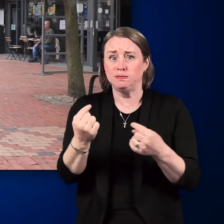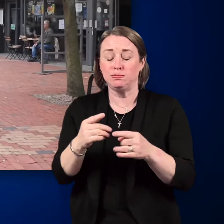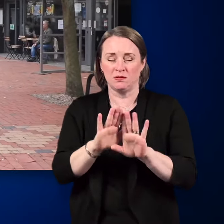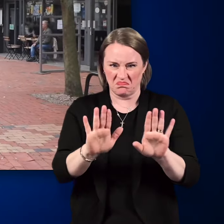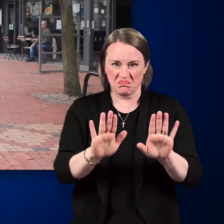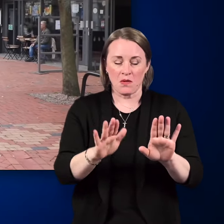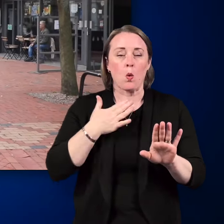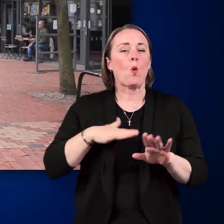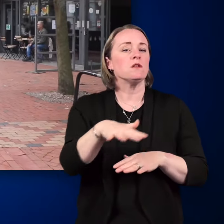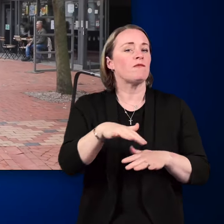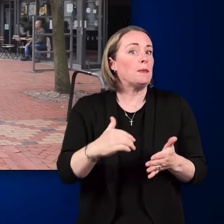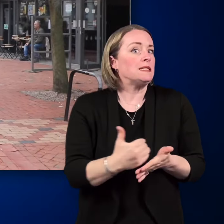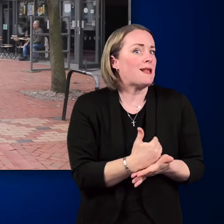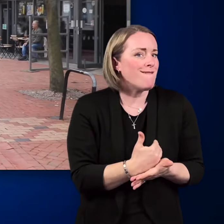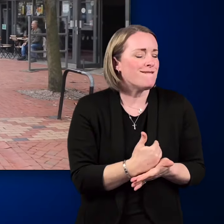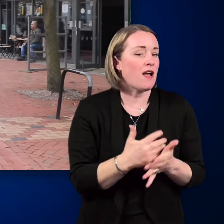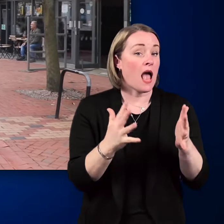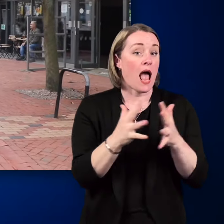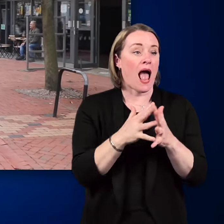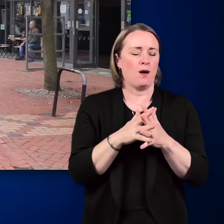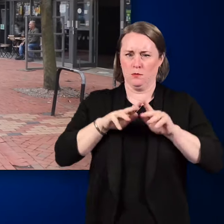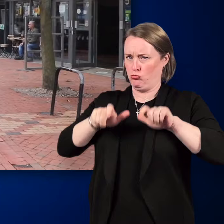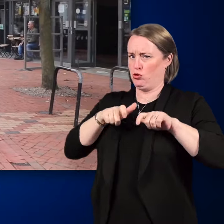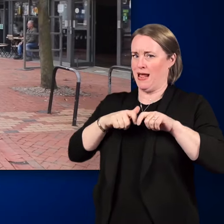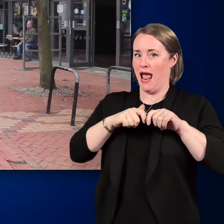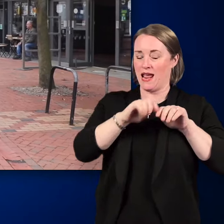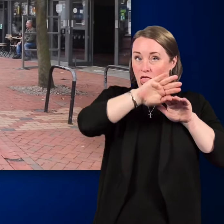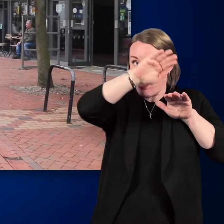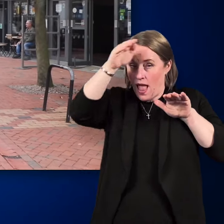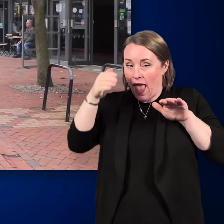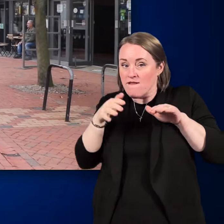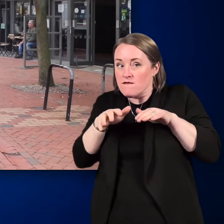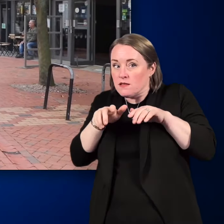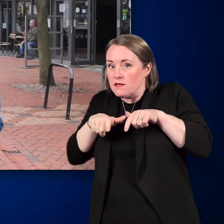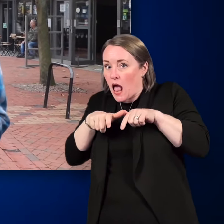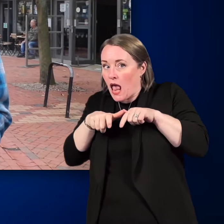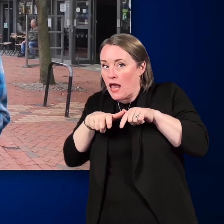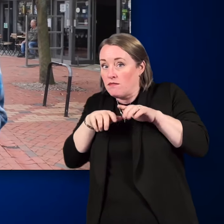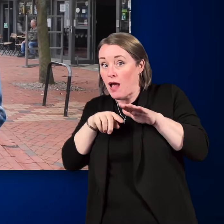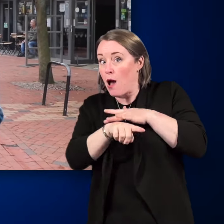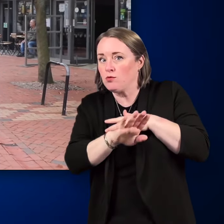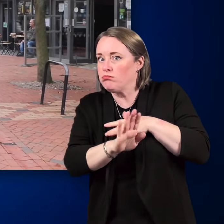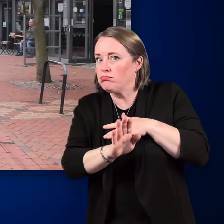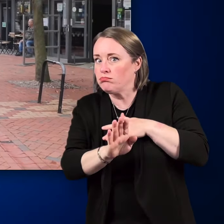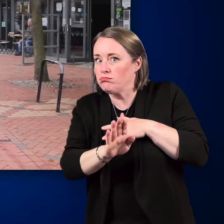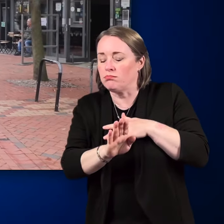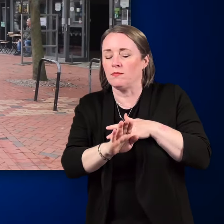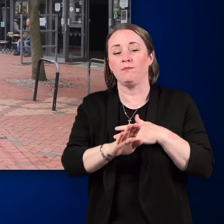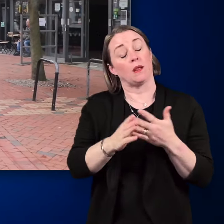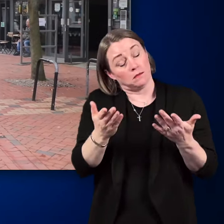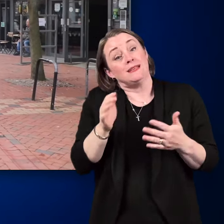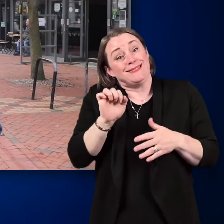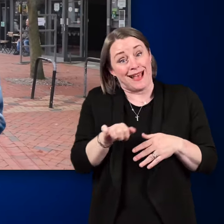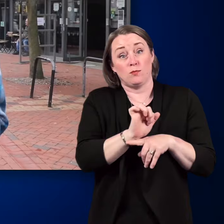decides to keep his family safe by keeping them in the cave. Now, in one sense, he does protect